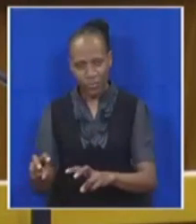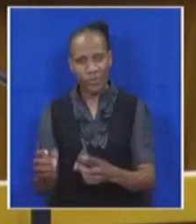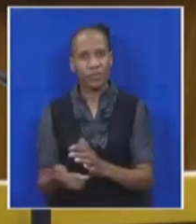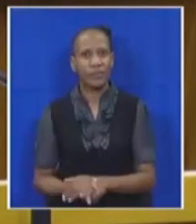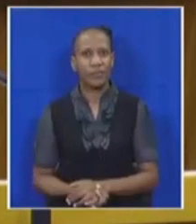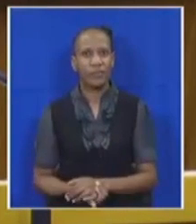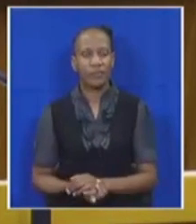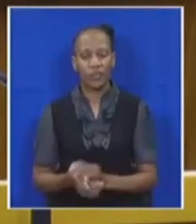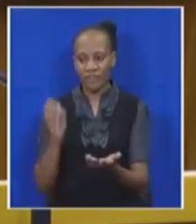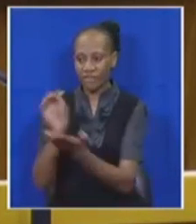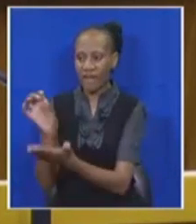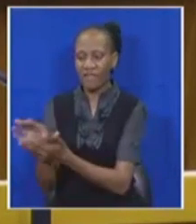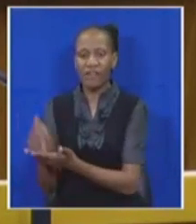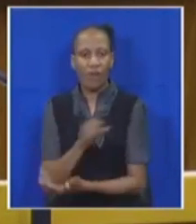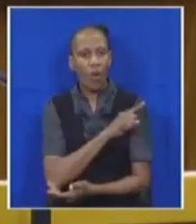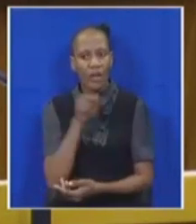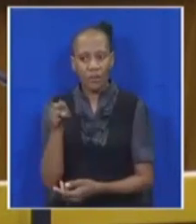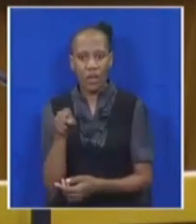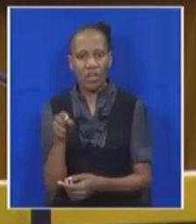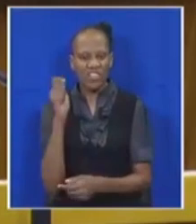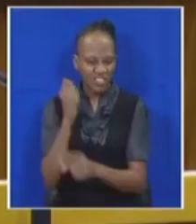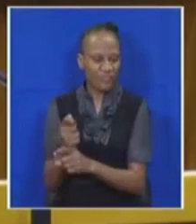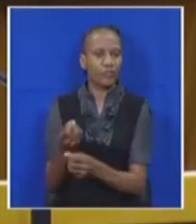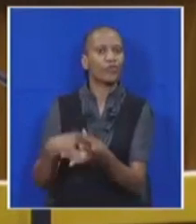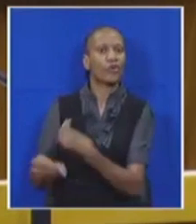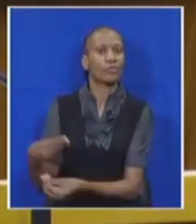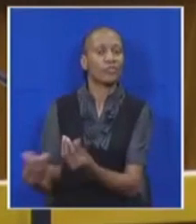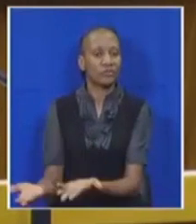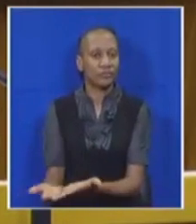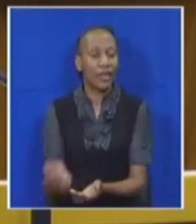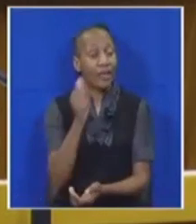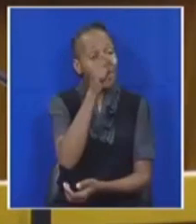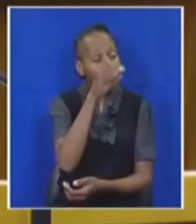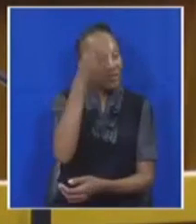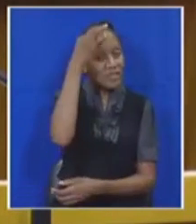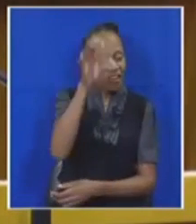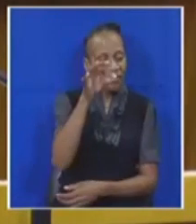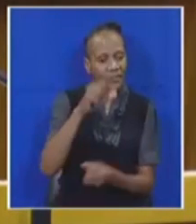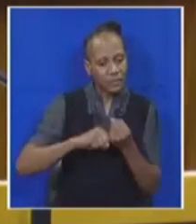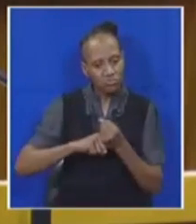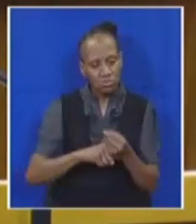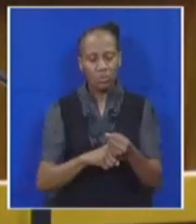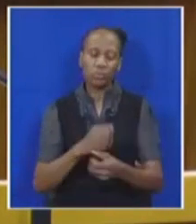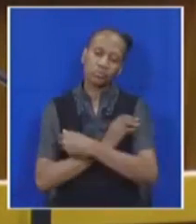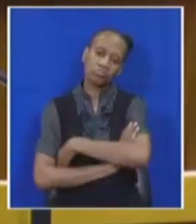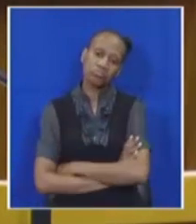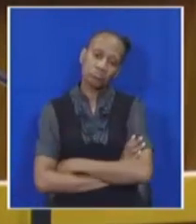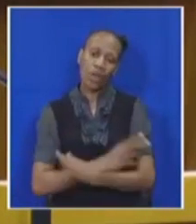positions because they refused to be corrupt. The ANC government stood by and watched while